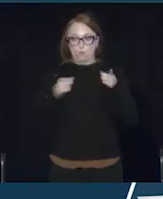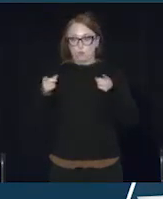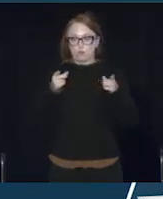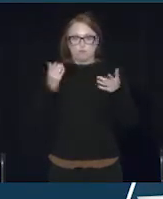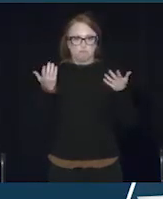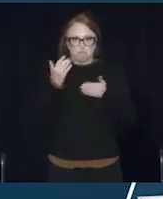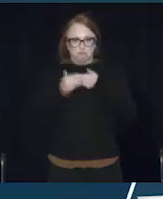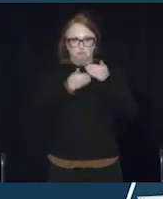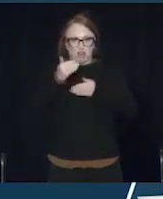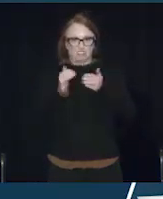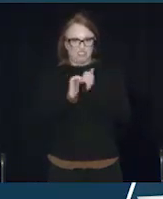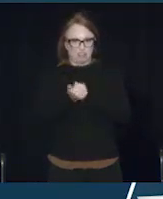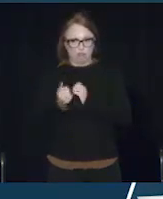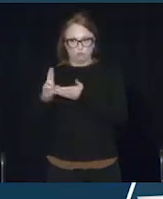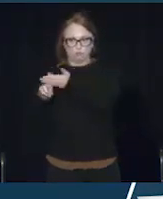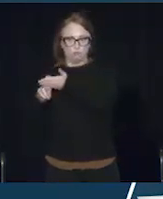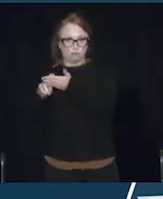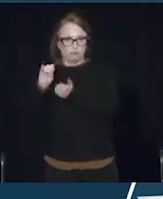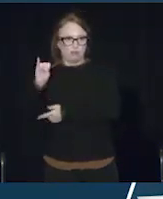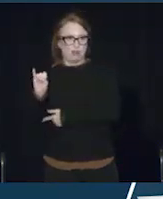of enrolling in an ICF?